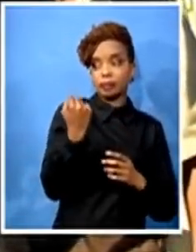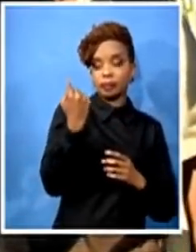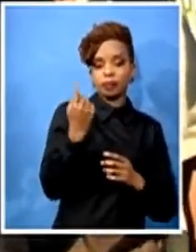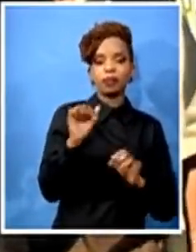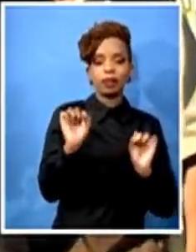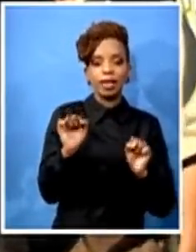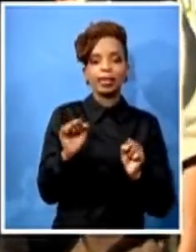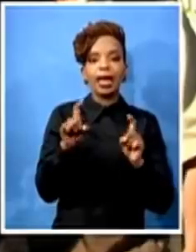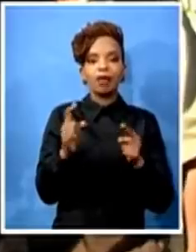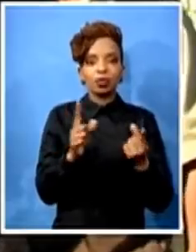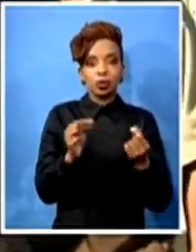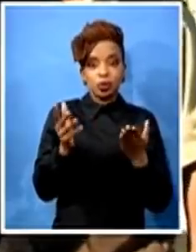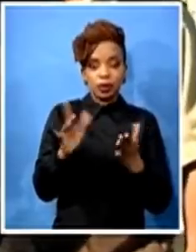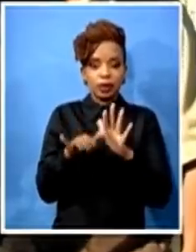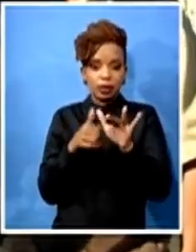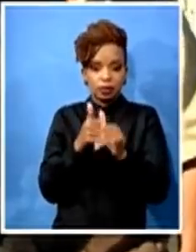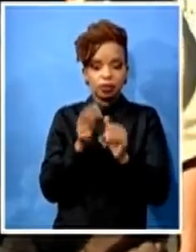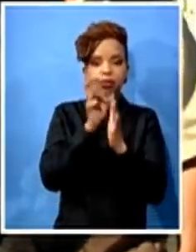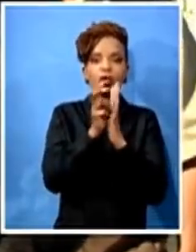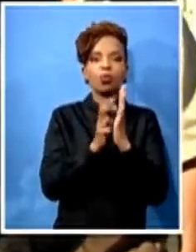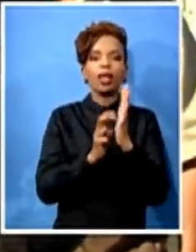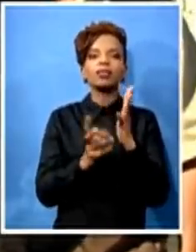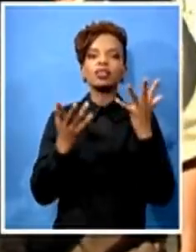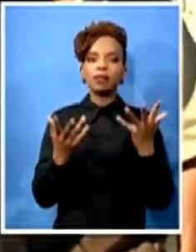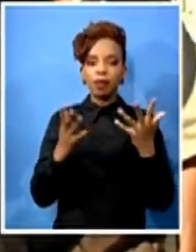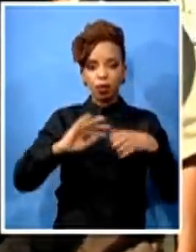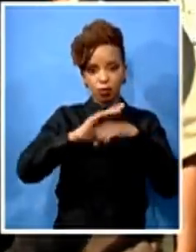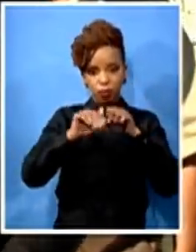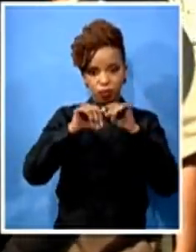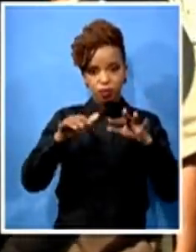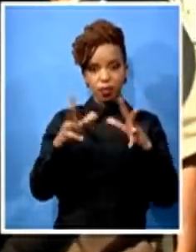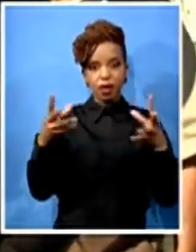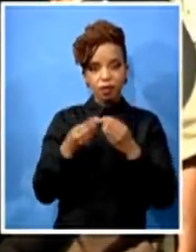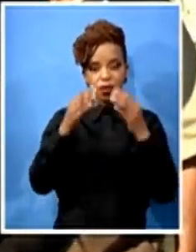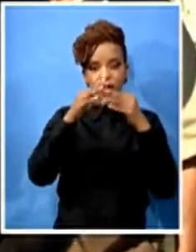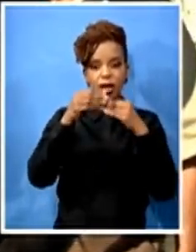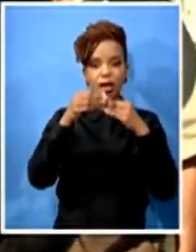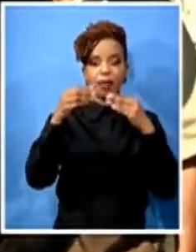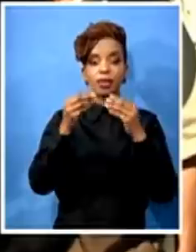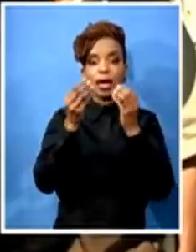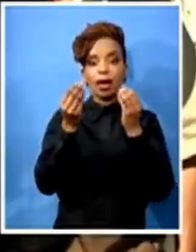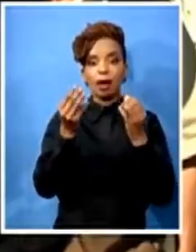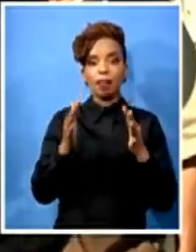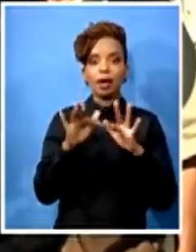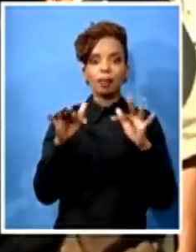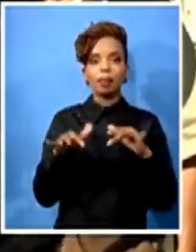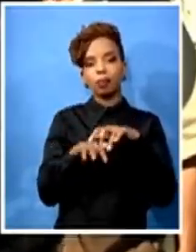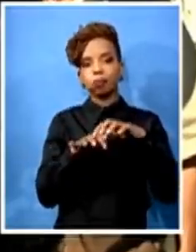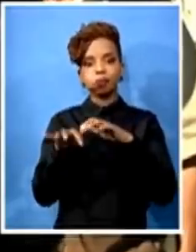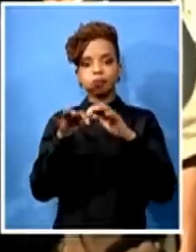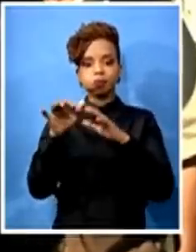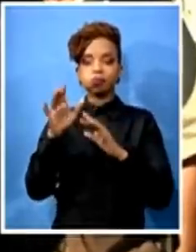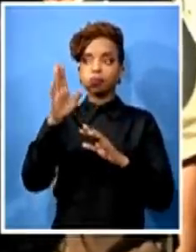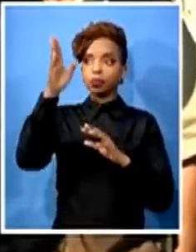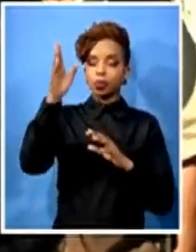COVID-19 regulations. So just a few number of these activists will actually be marching to Pretoria. And of course, the whole basis and the aim of